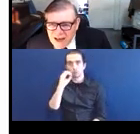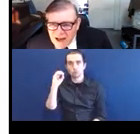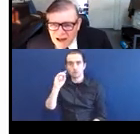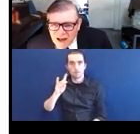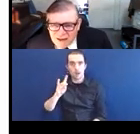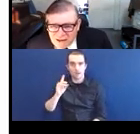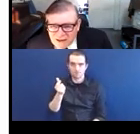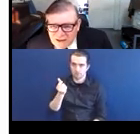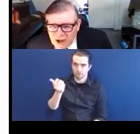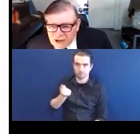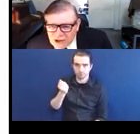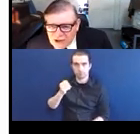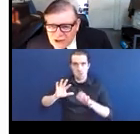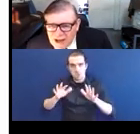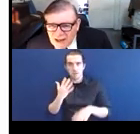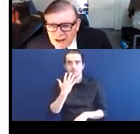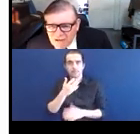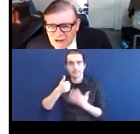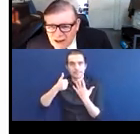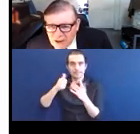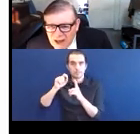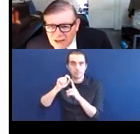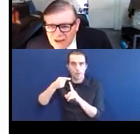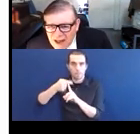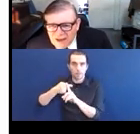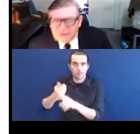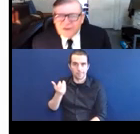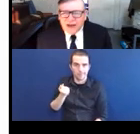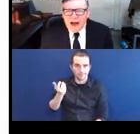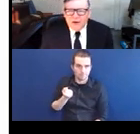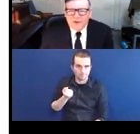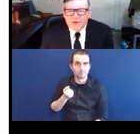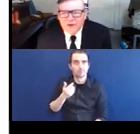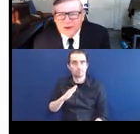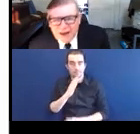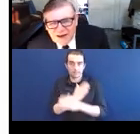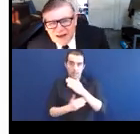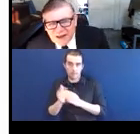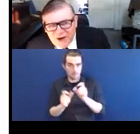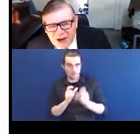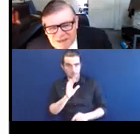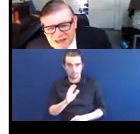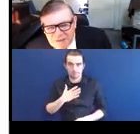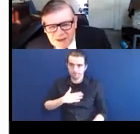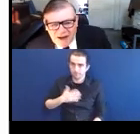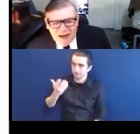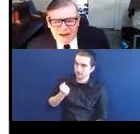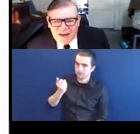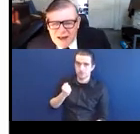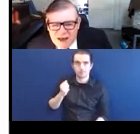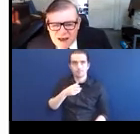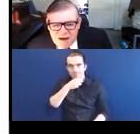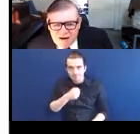seeing the marchers getting ready behind their van to go out on the road again. Now they're going up a steep